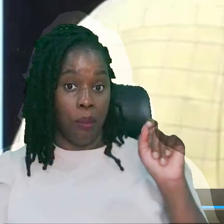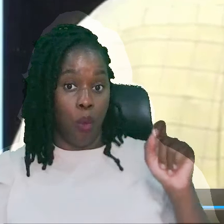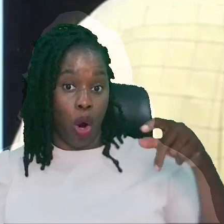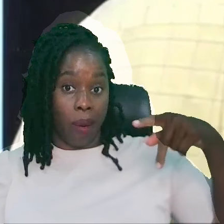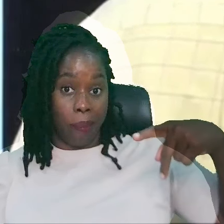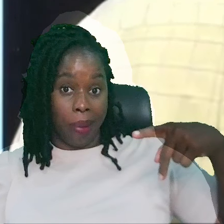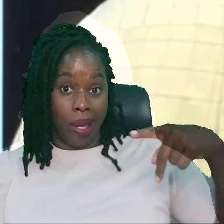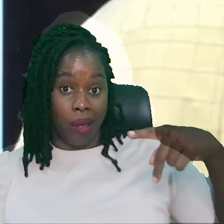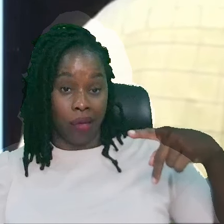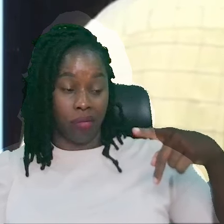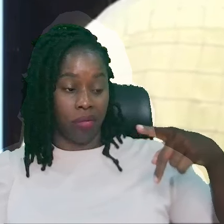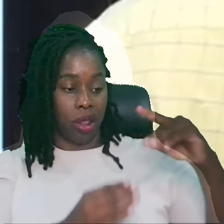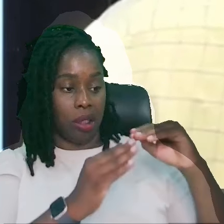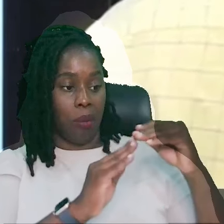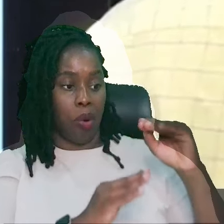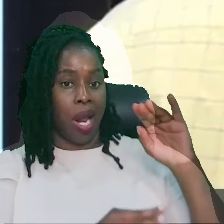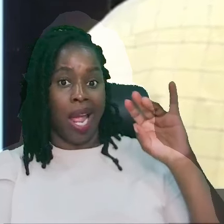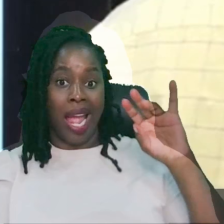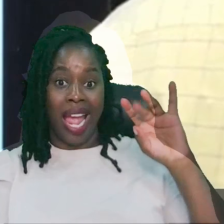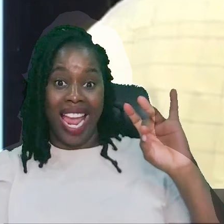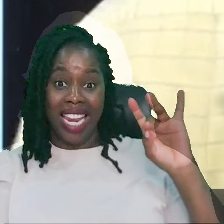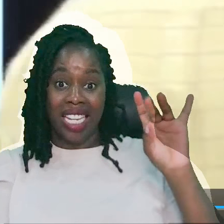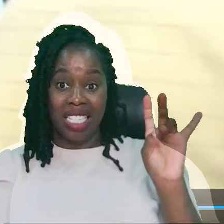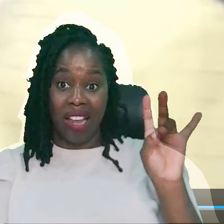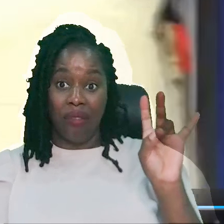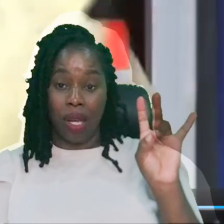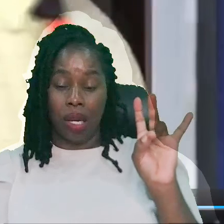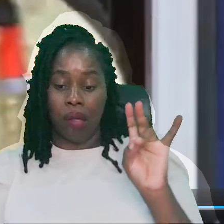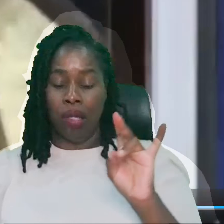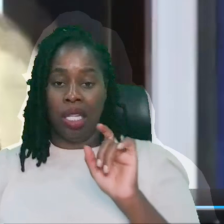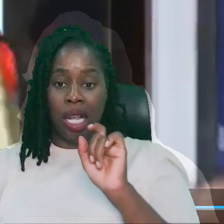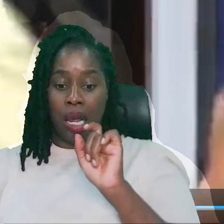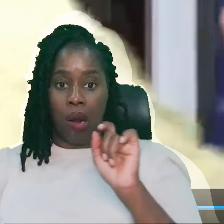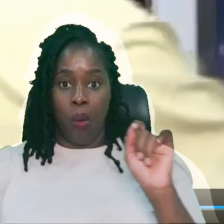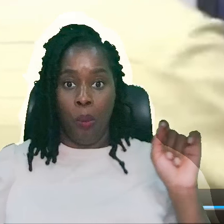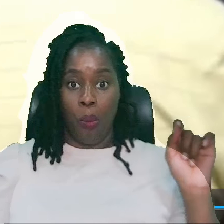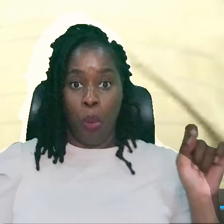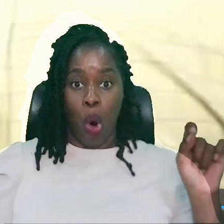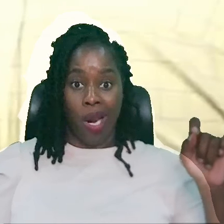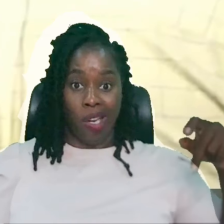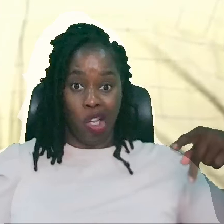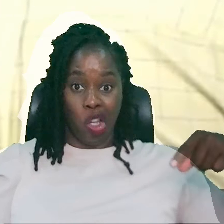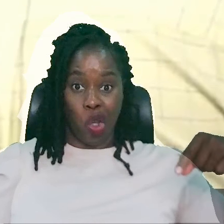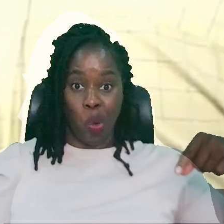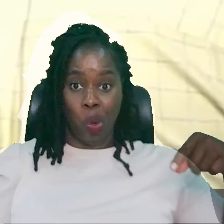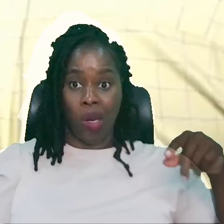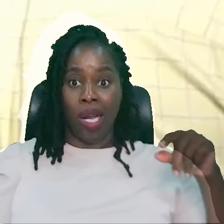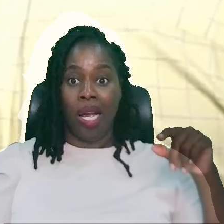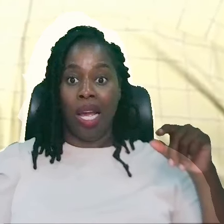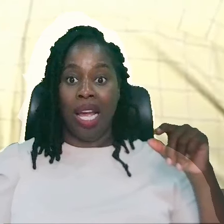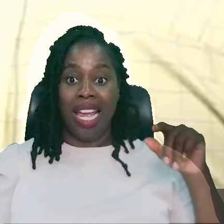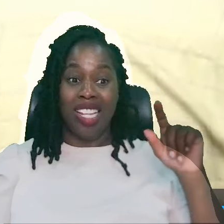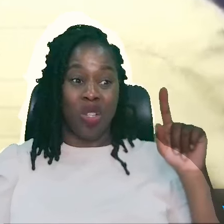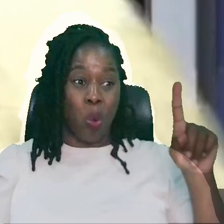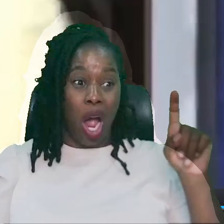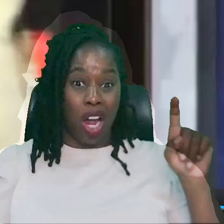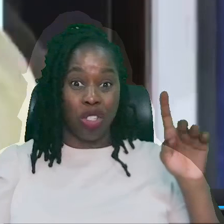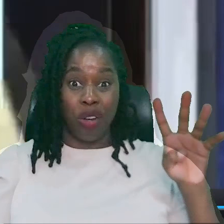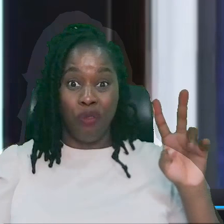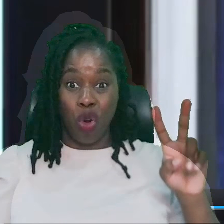point Q is at the number 142, and then if the problem says